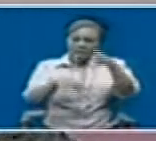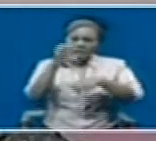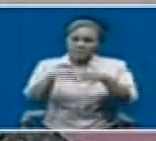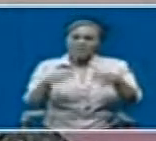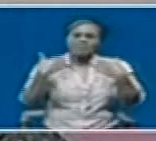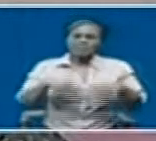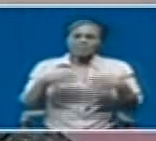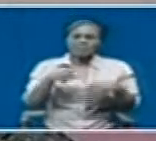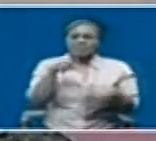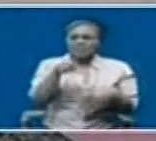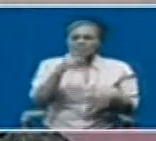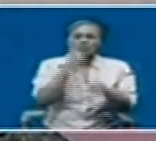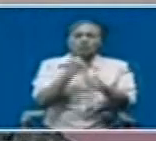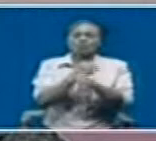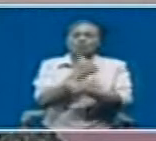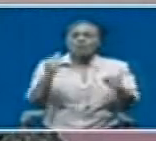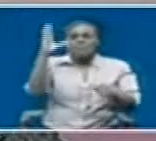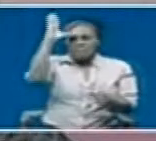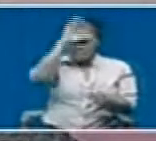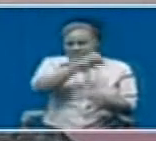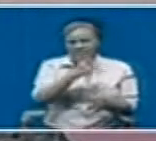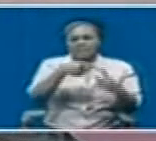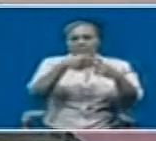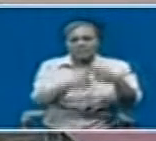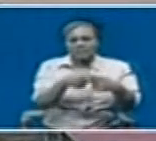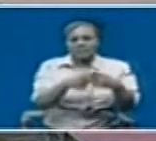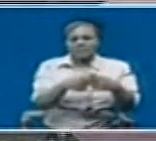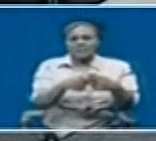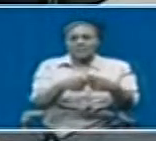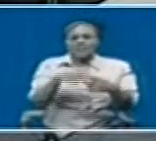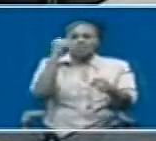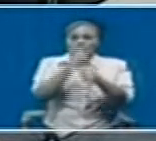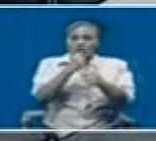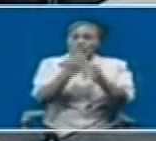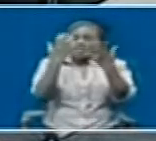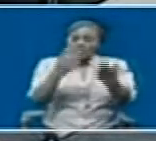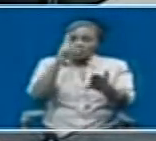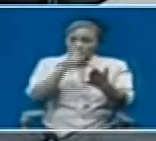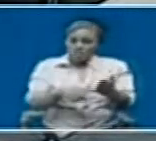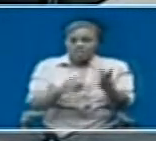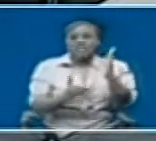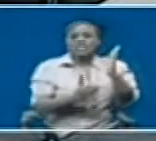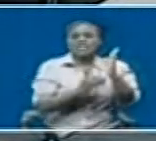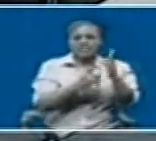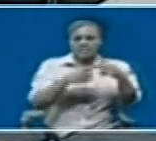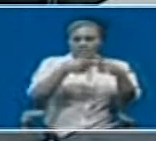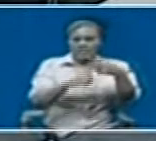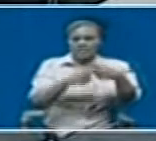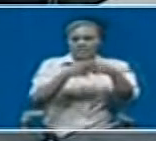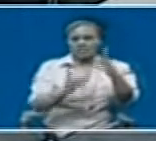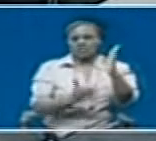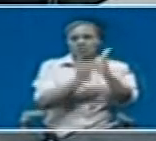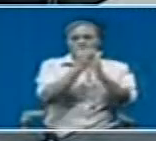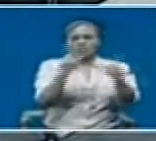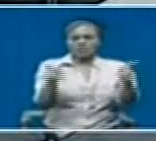people have done very well because there are gaps in industry. To be employed demands that the industries are growing. Right. Yes.